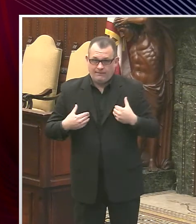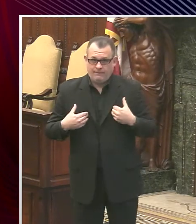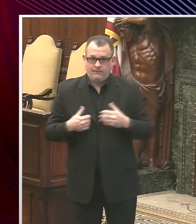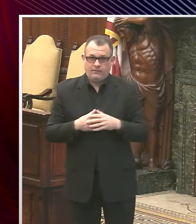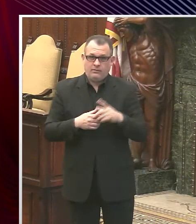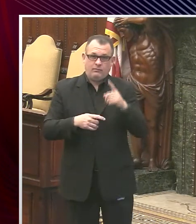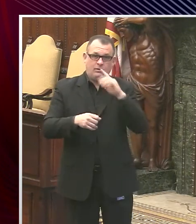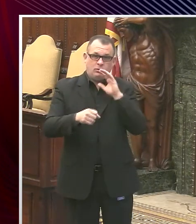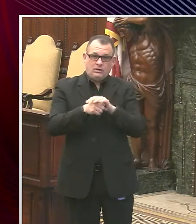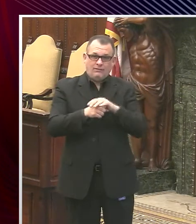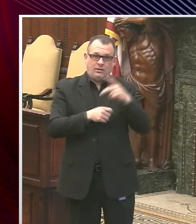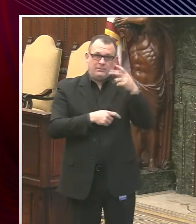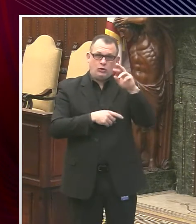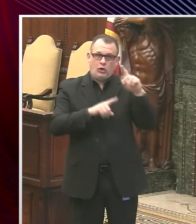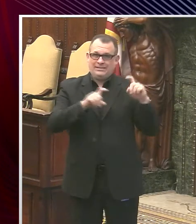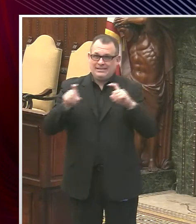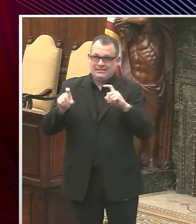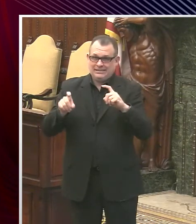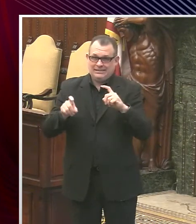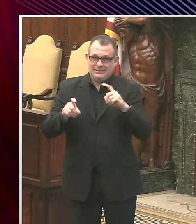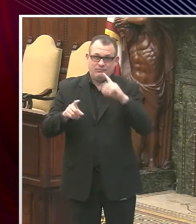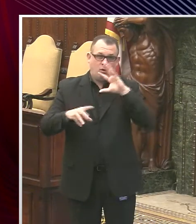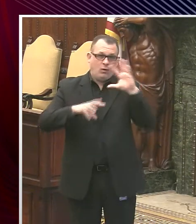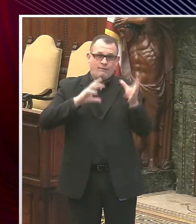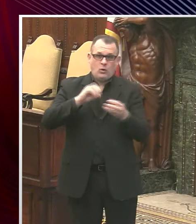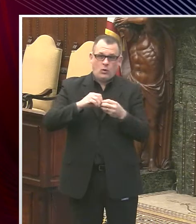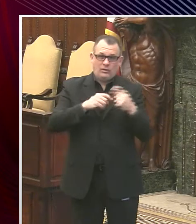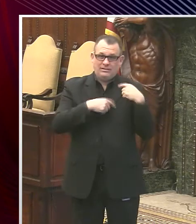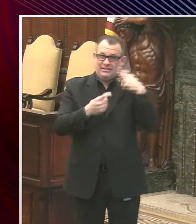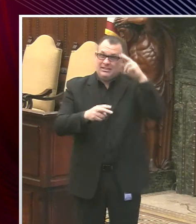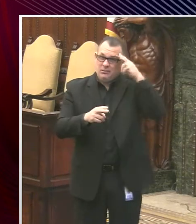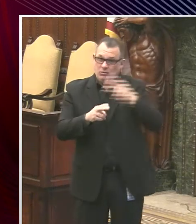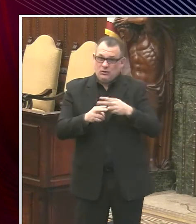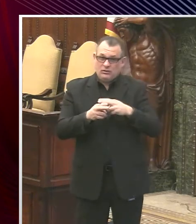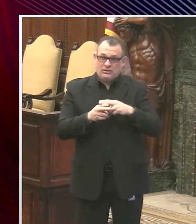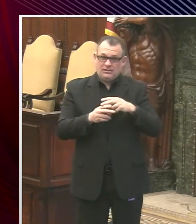by the PCR test, bringing us to a total confirmed case count of